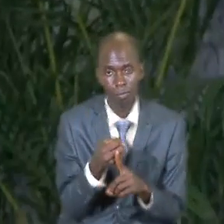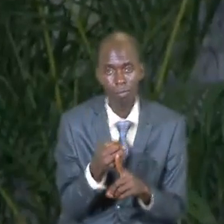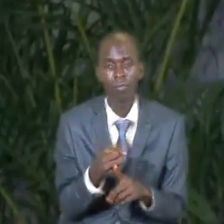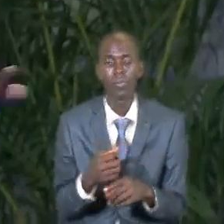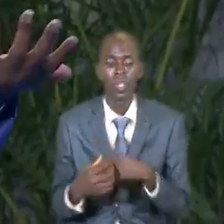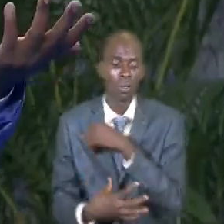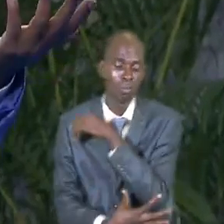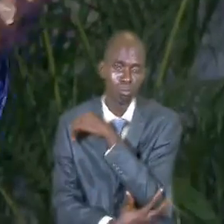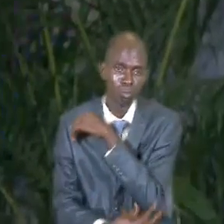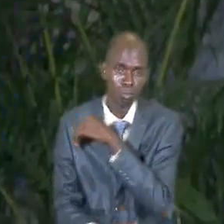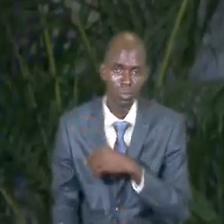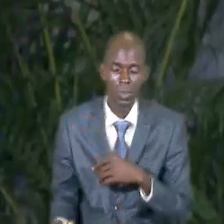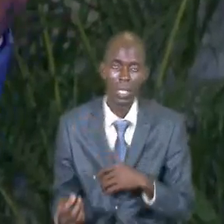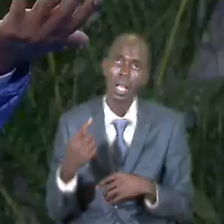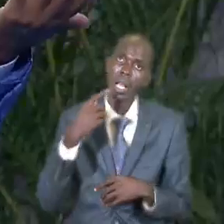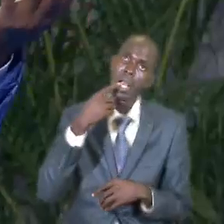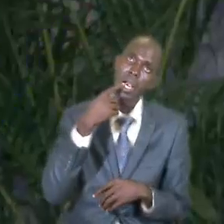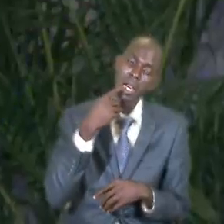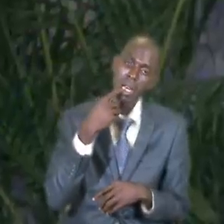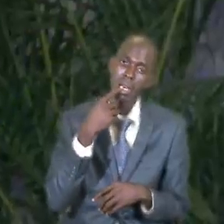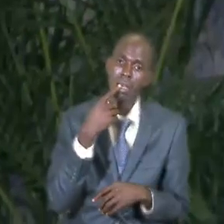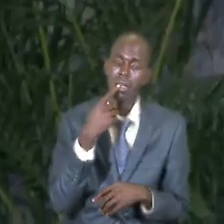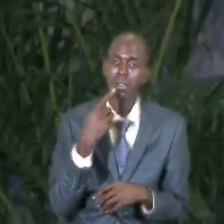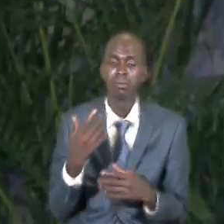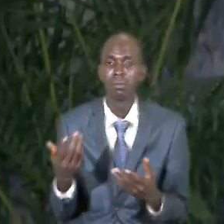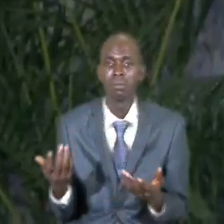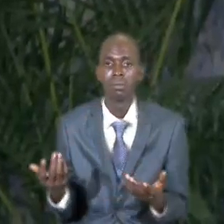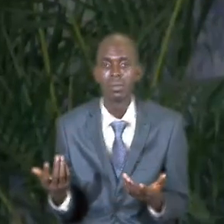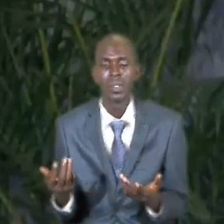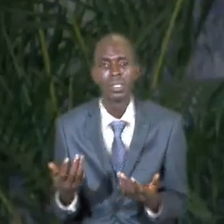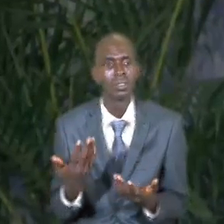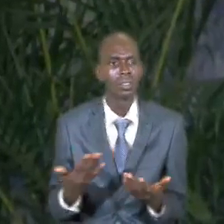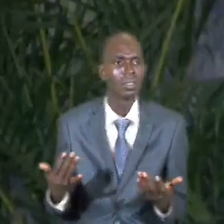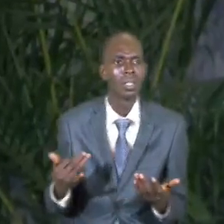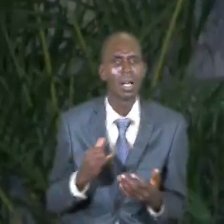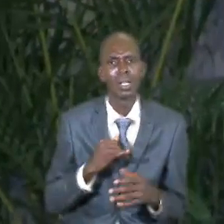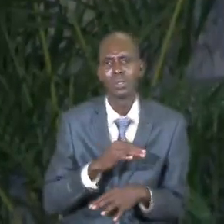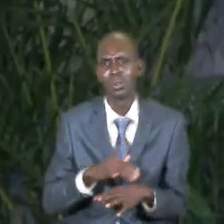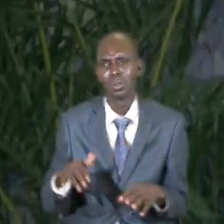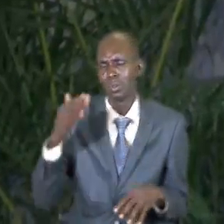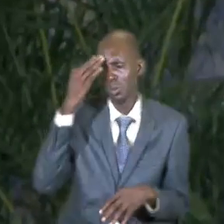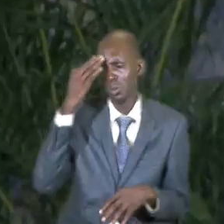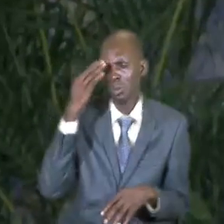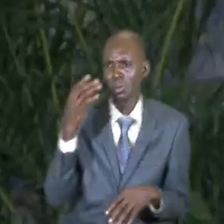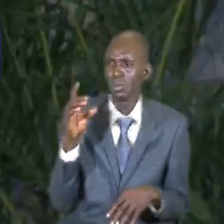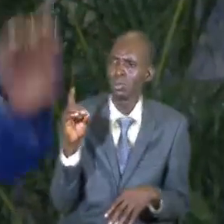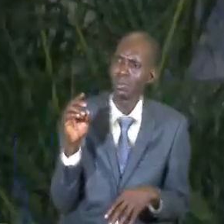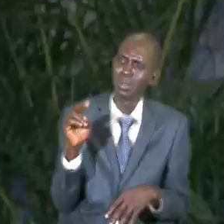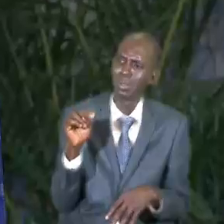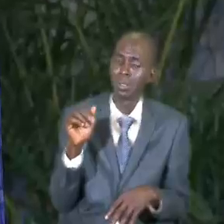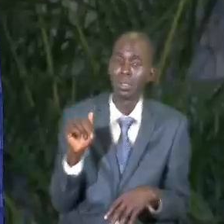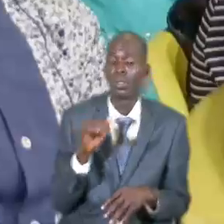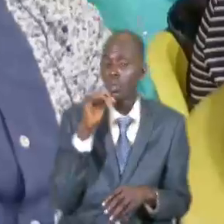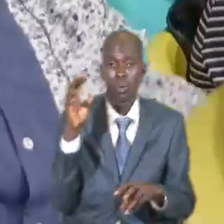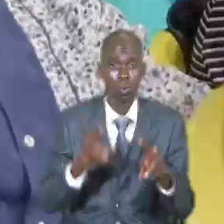regrets, DNA that I don't know what that DNA looks like, interruption comes tonight and you are made whole